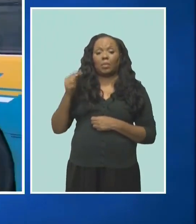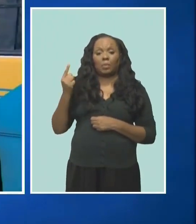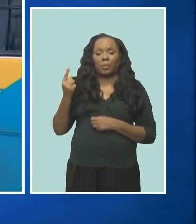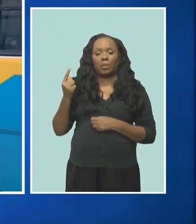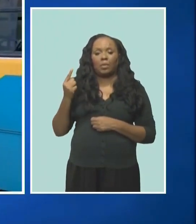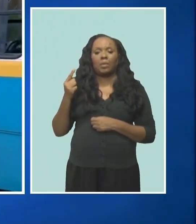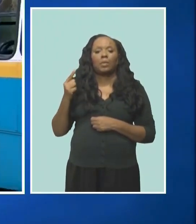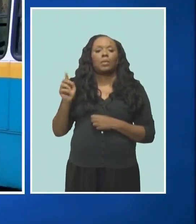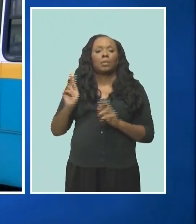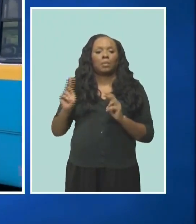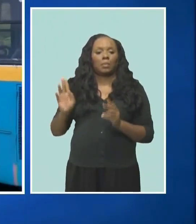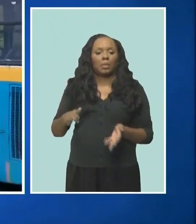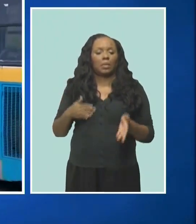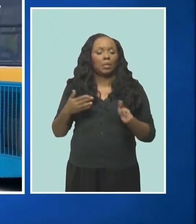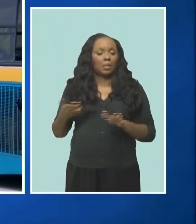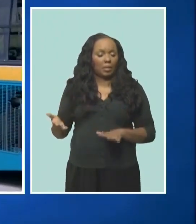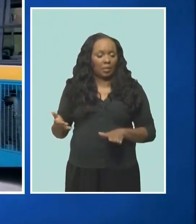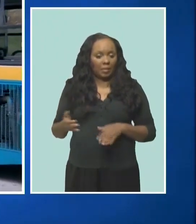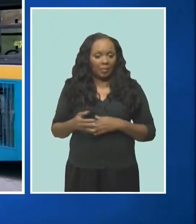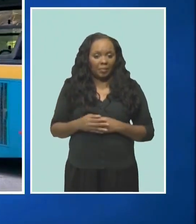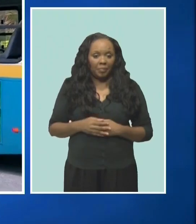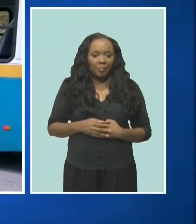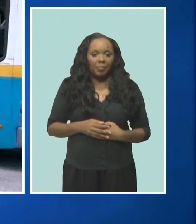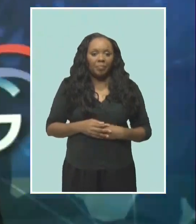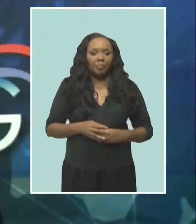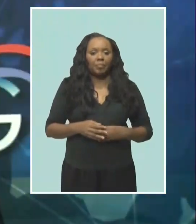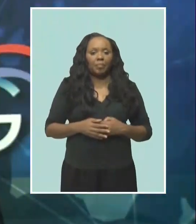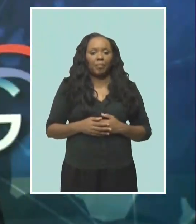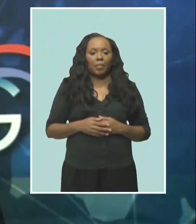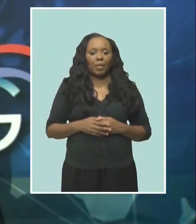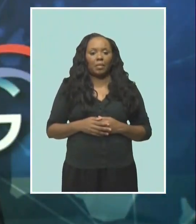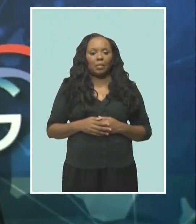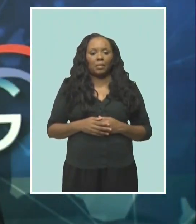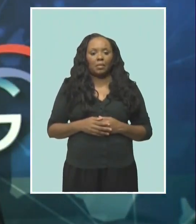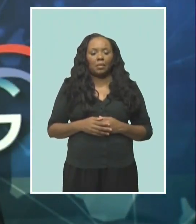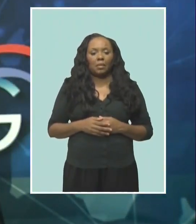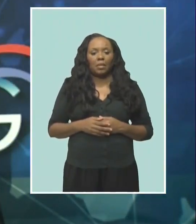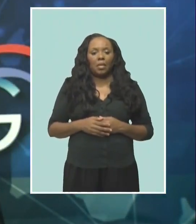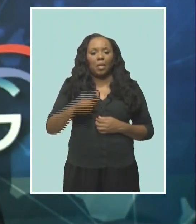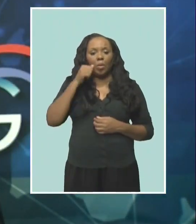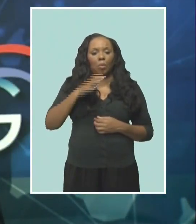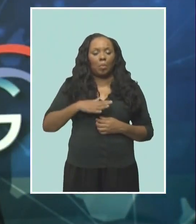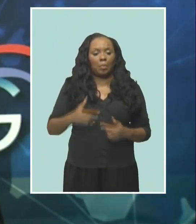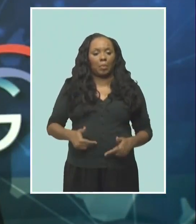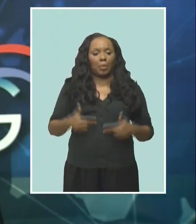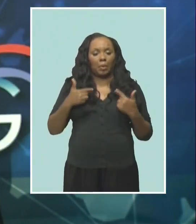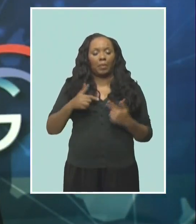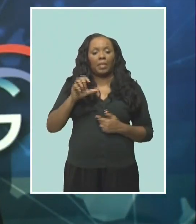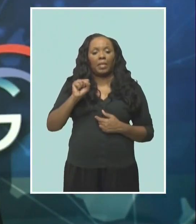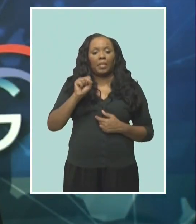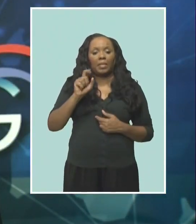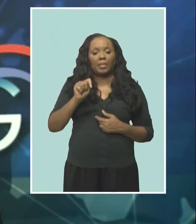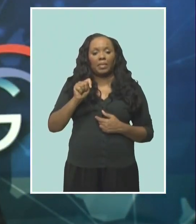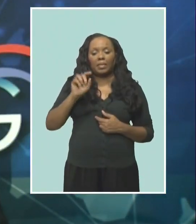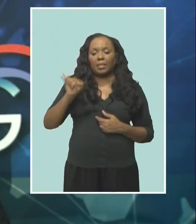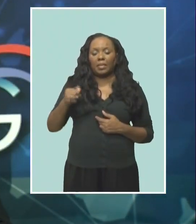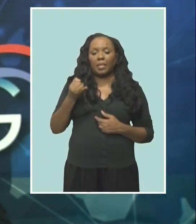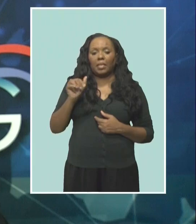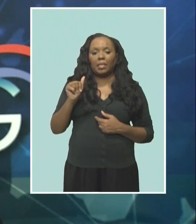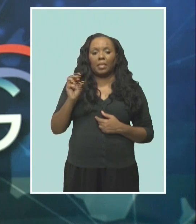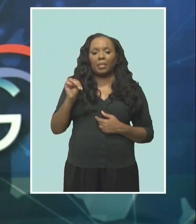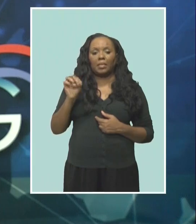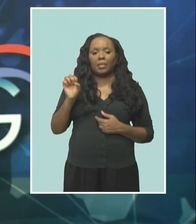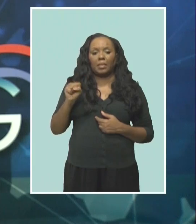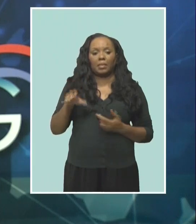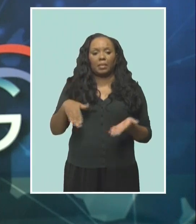fatalities. Anesta Henry, CBC News. A St. James woman is dead tonight after the motorcycle on which